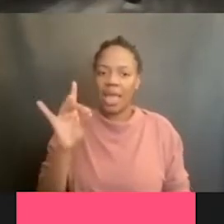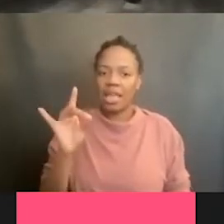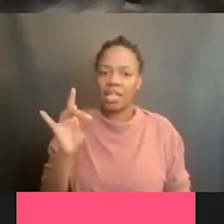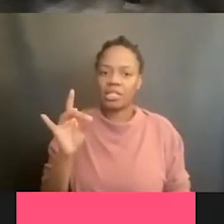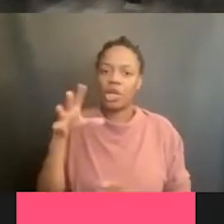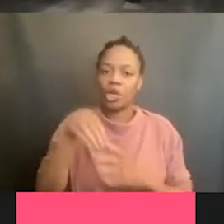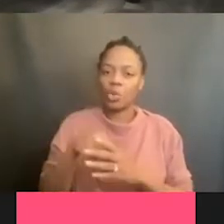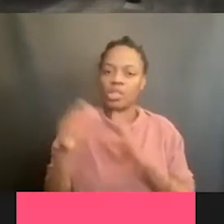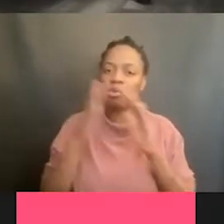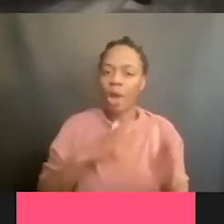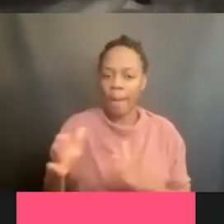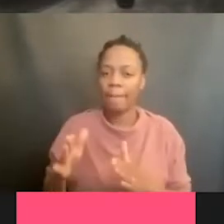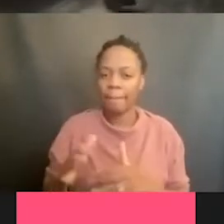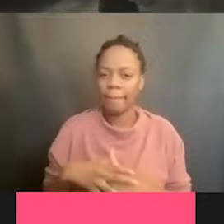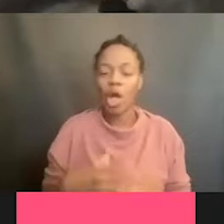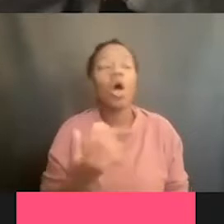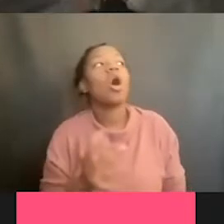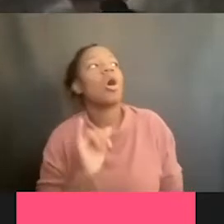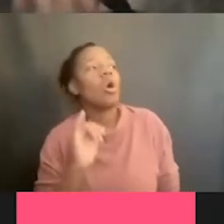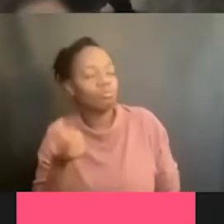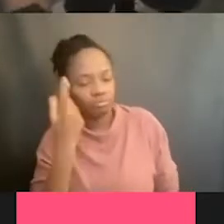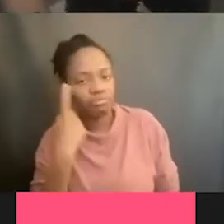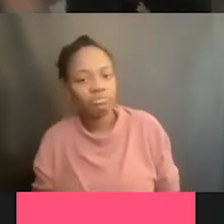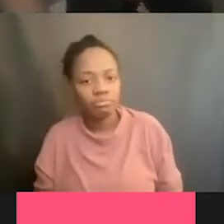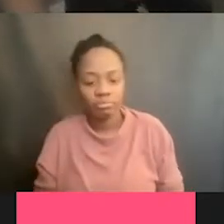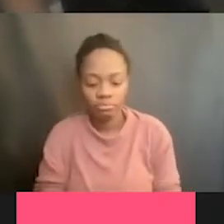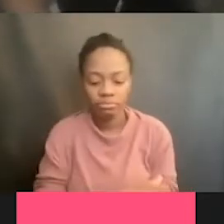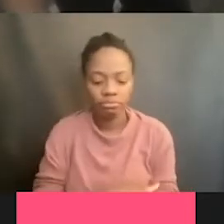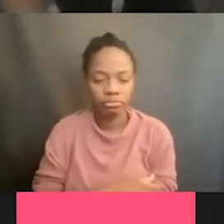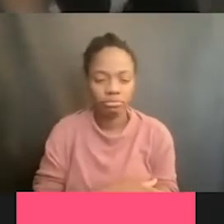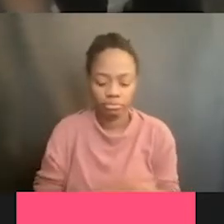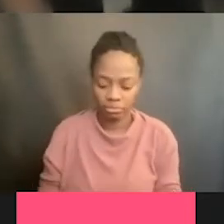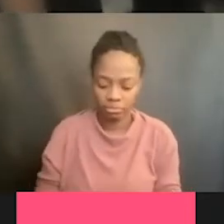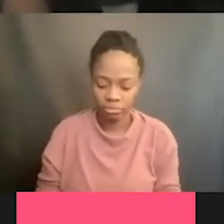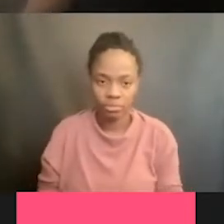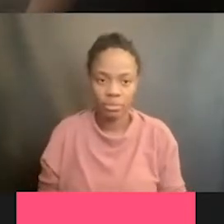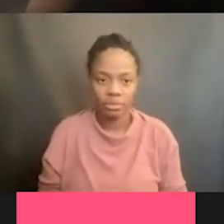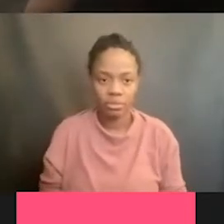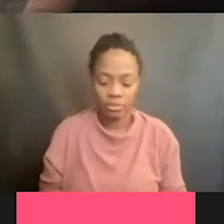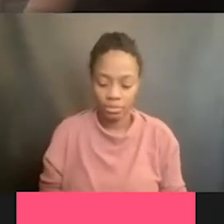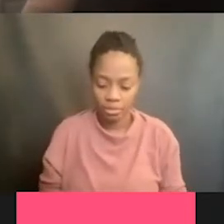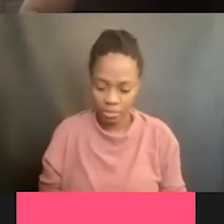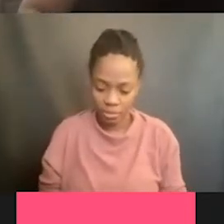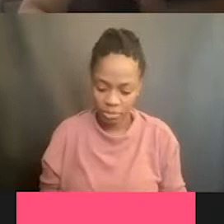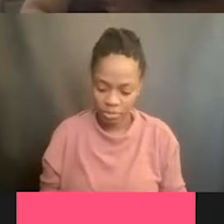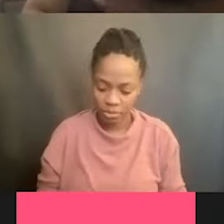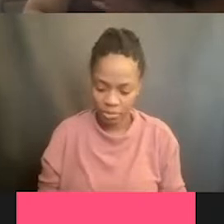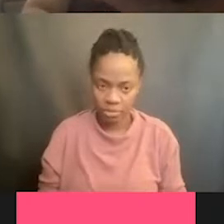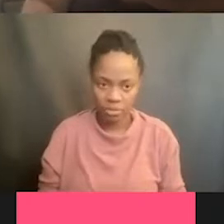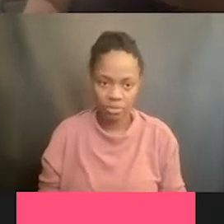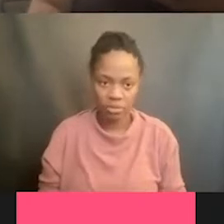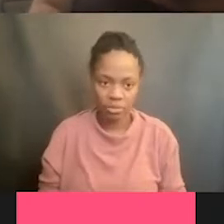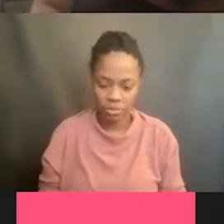Okay. Oh, okay. Got it. Yes. So Yeah, I see more chat. Okay. Only count 1,